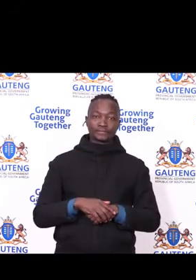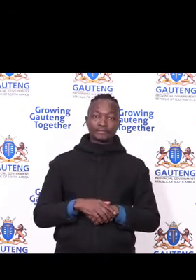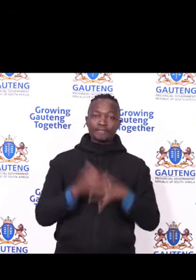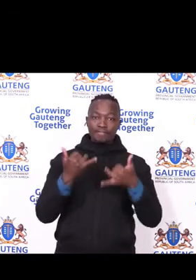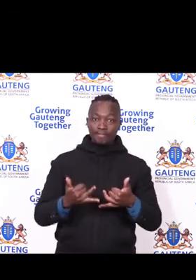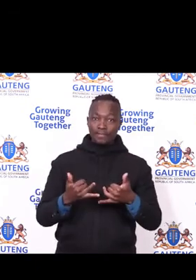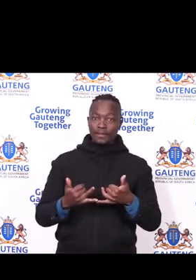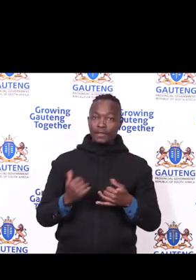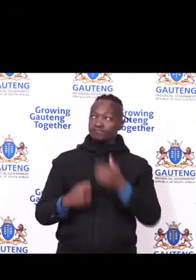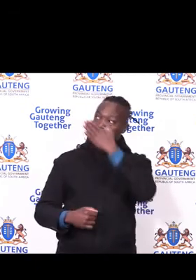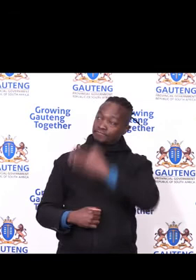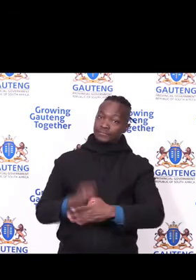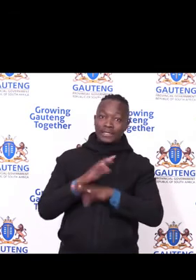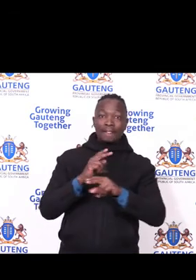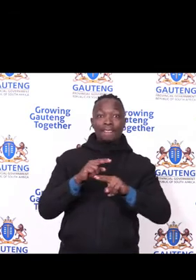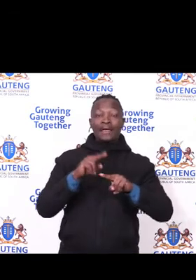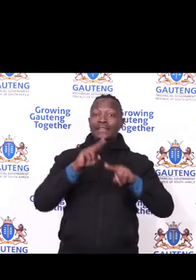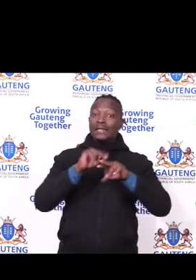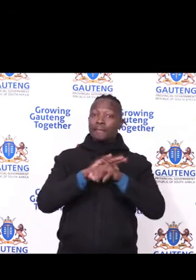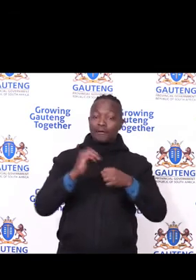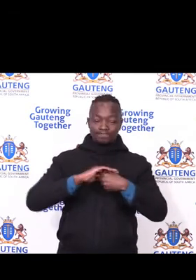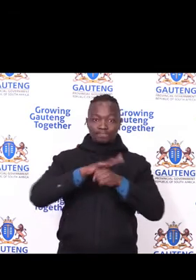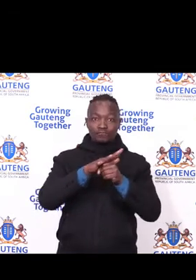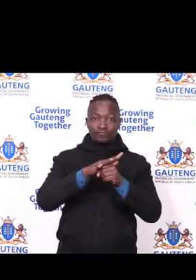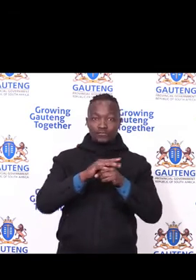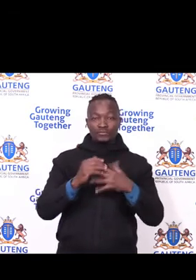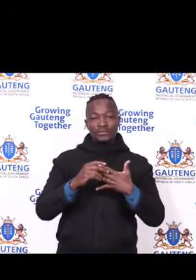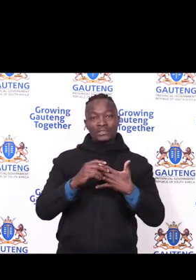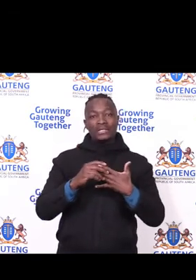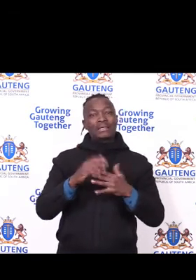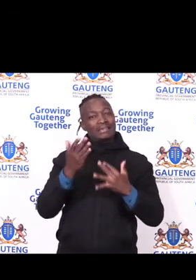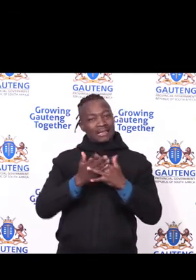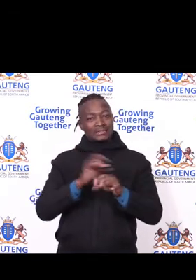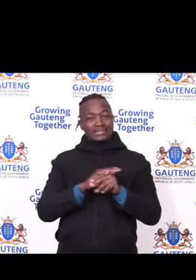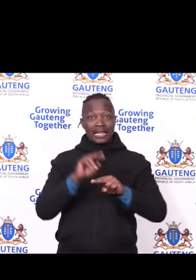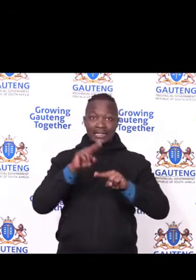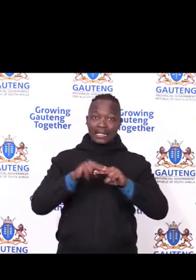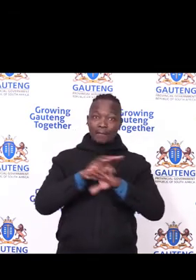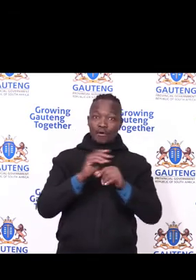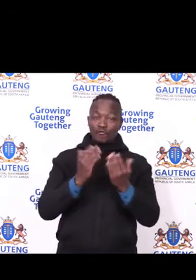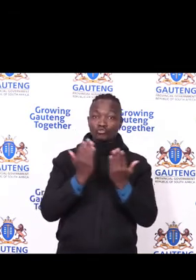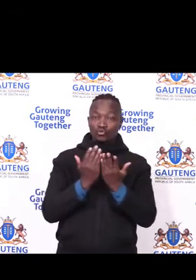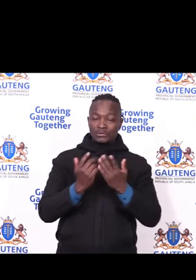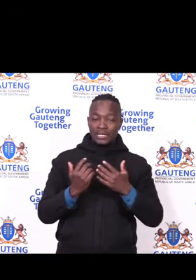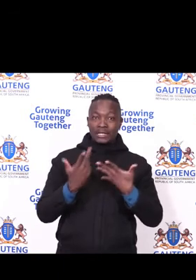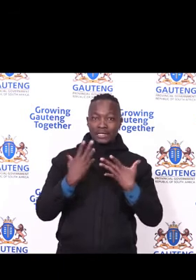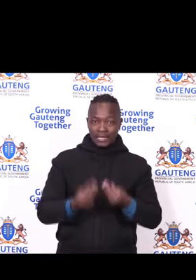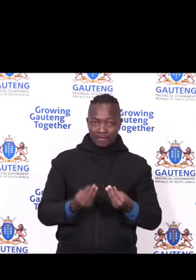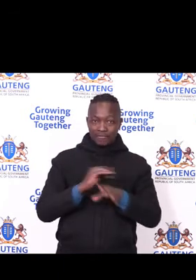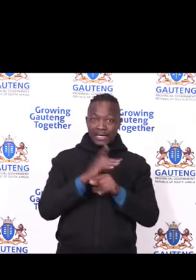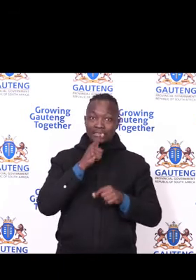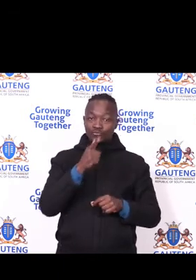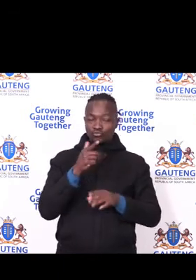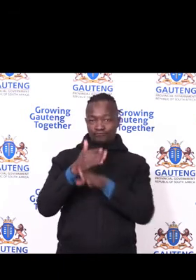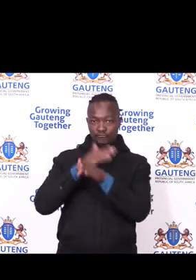of COVID cases within the schooling environment. The number now in terms of the number of schools that are affected, as I've